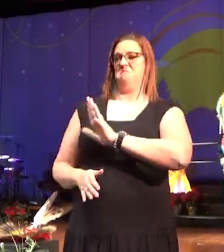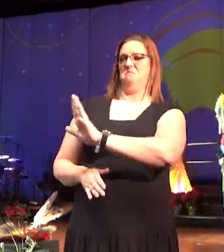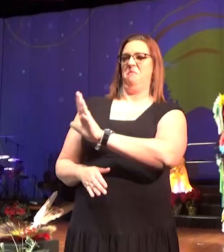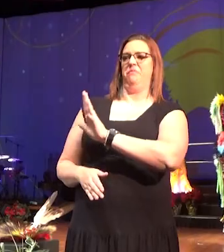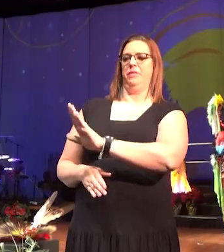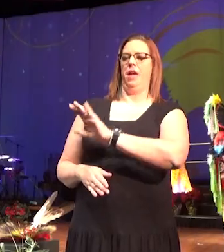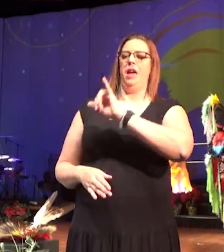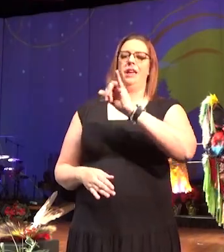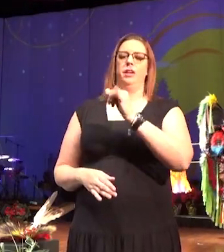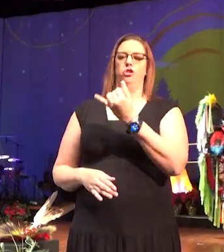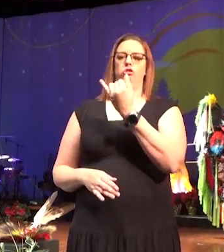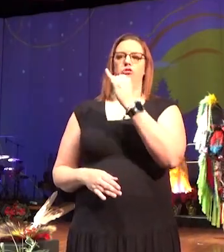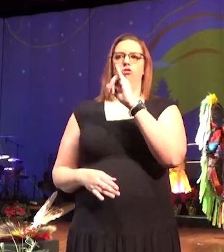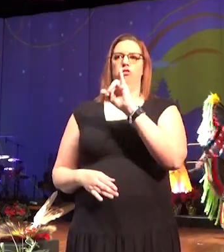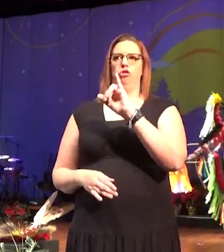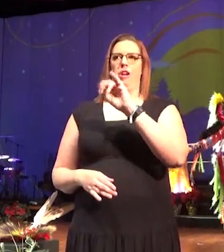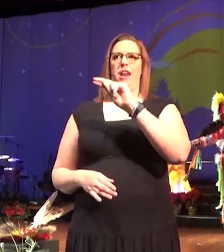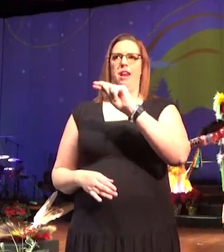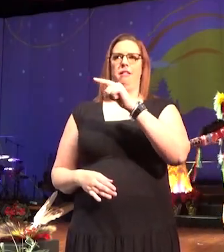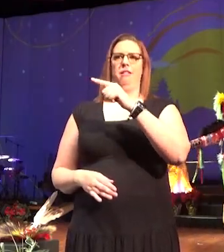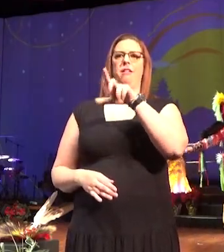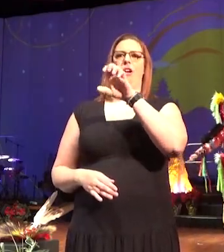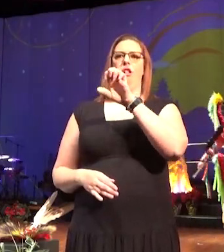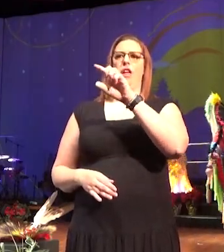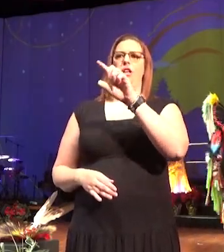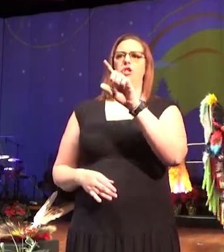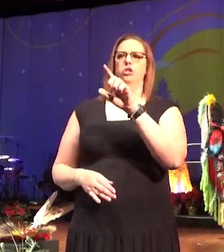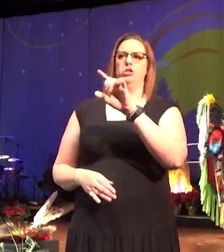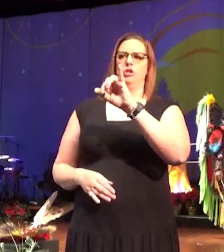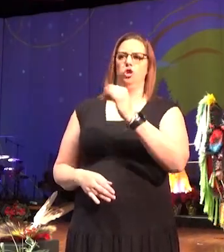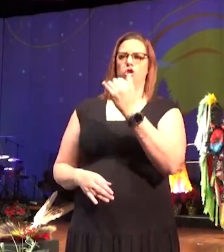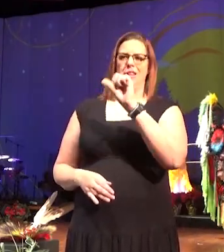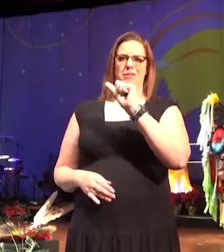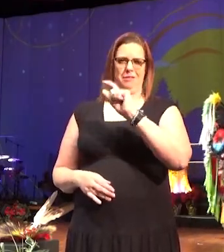the jingle dress style of dance. Come on out here, right here.